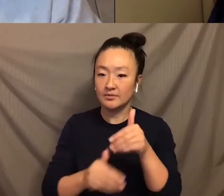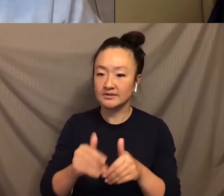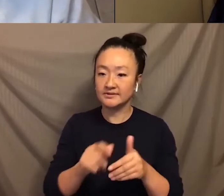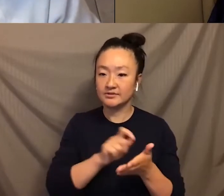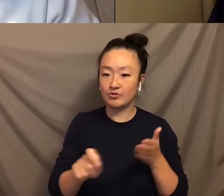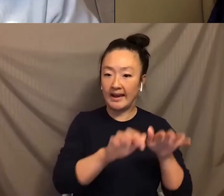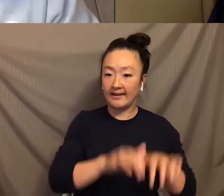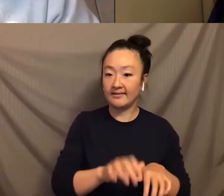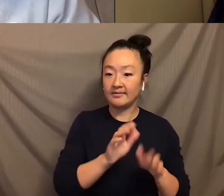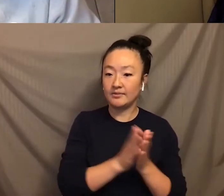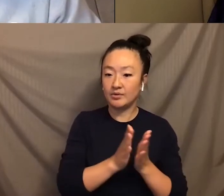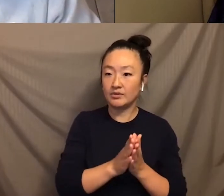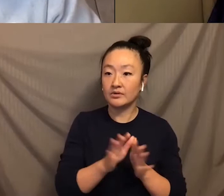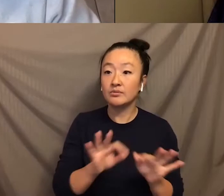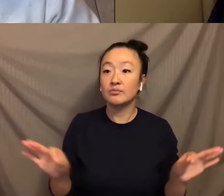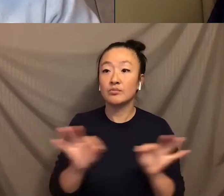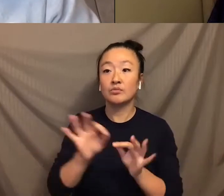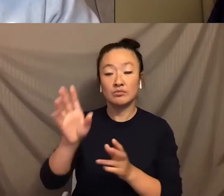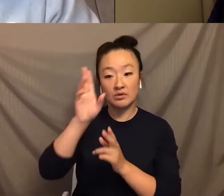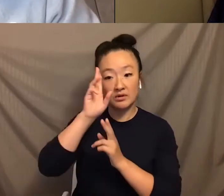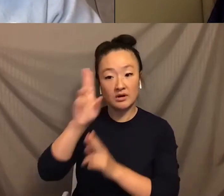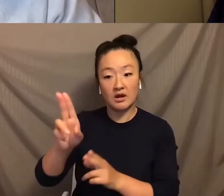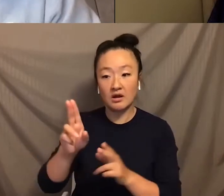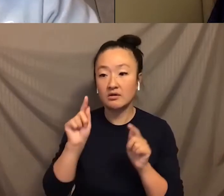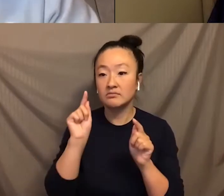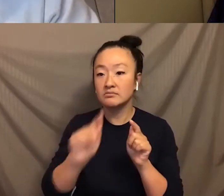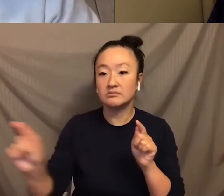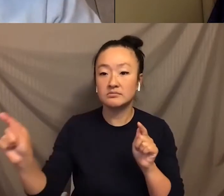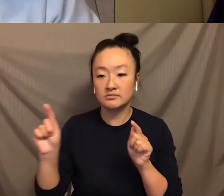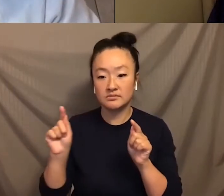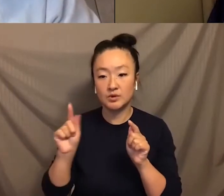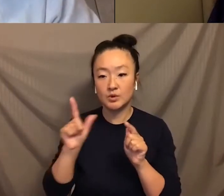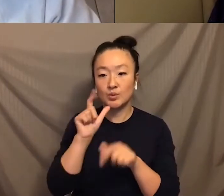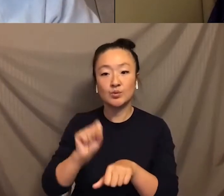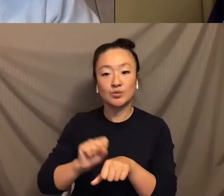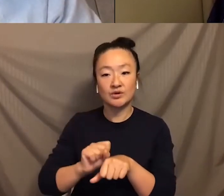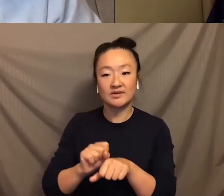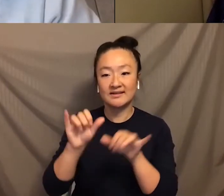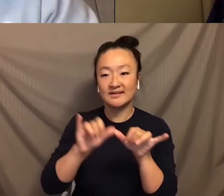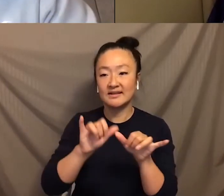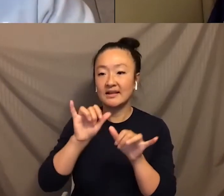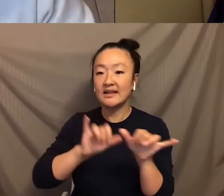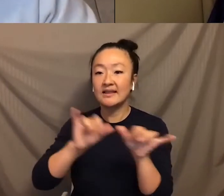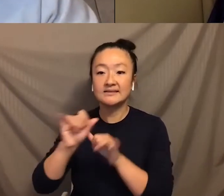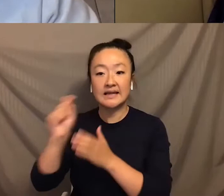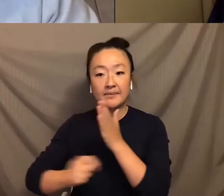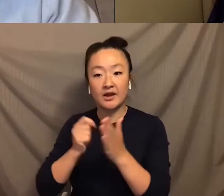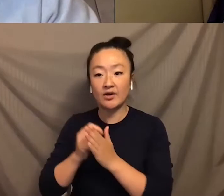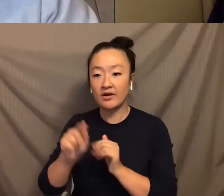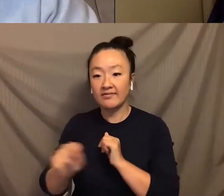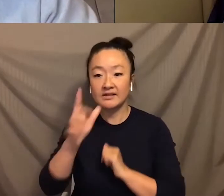that I'm honoring everyone else who worked in the same era as these women, or before these